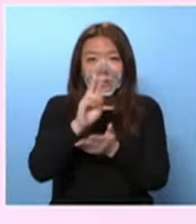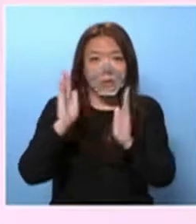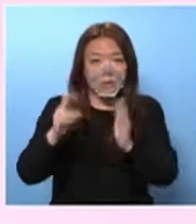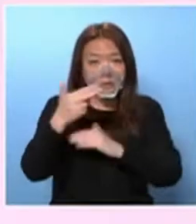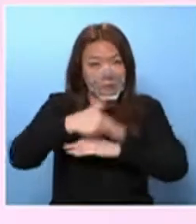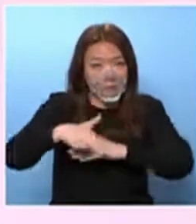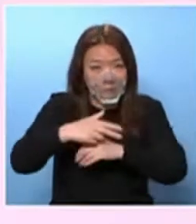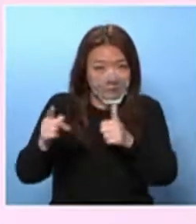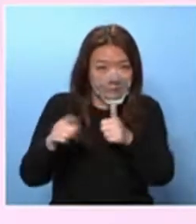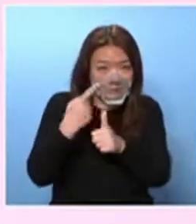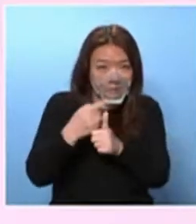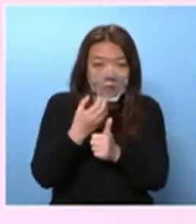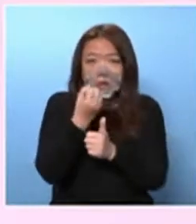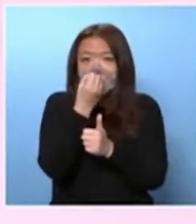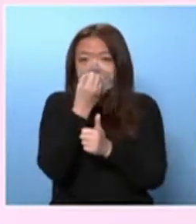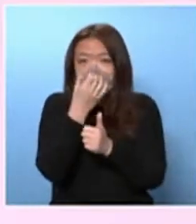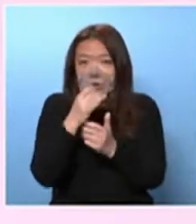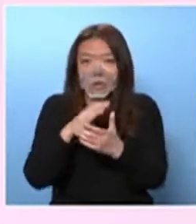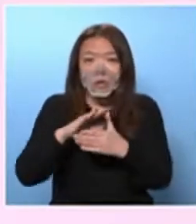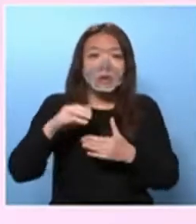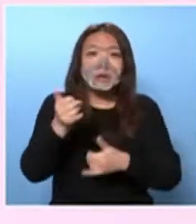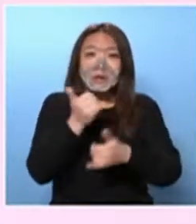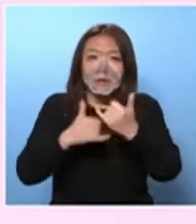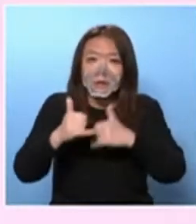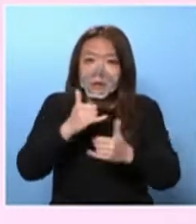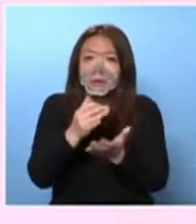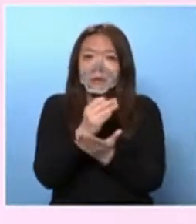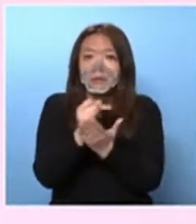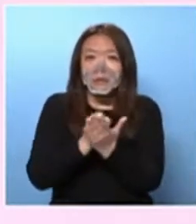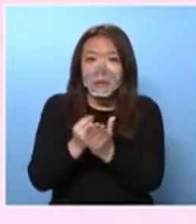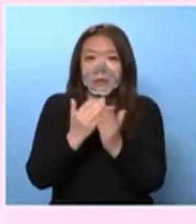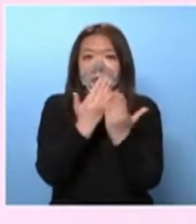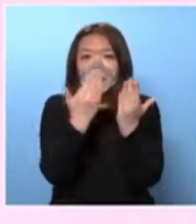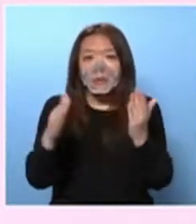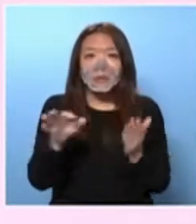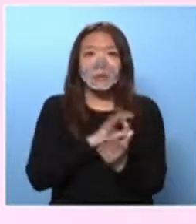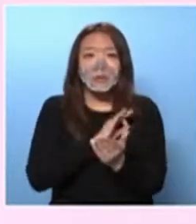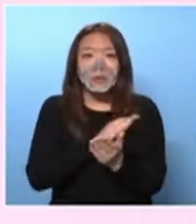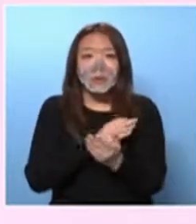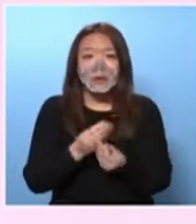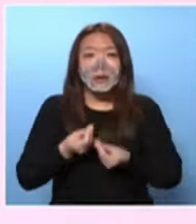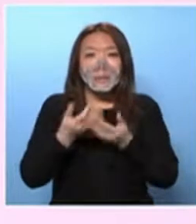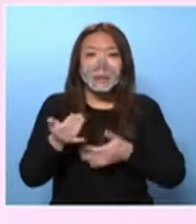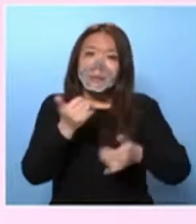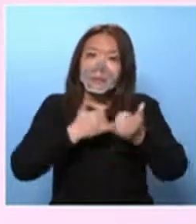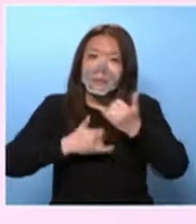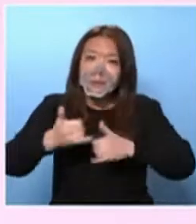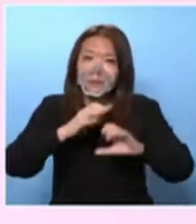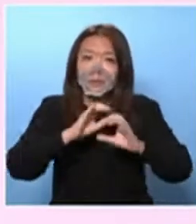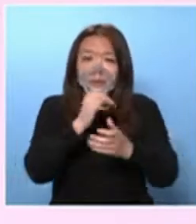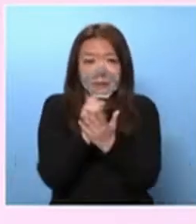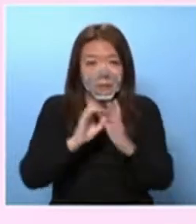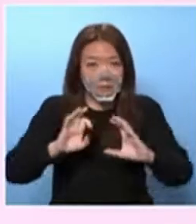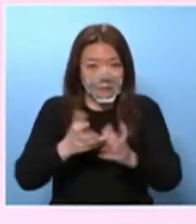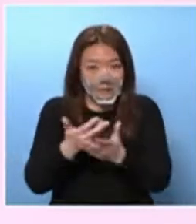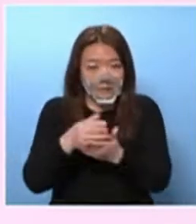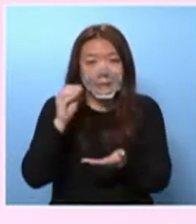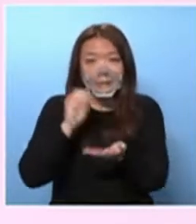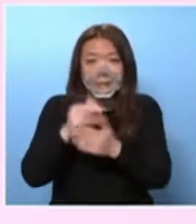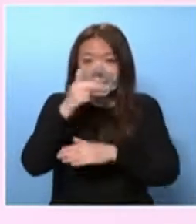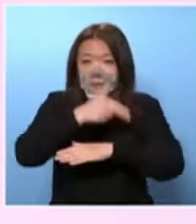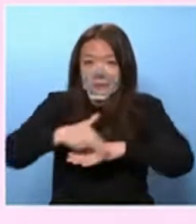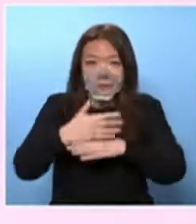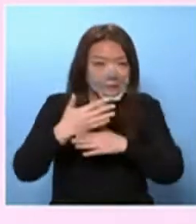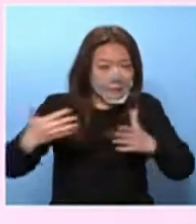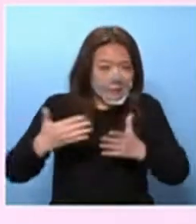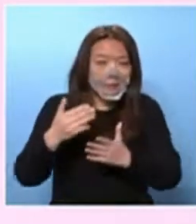allocate $42 million for organizing the first Hong Kong performing arts market within 2 years. The large-scale arts